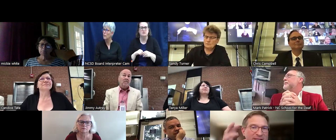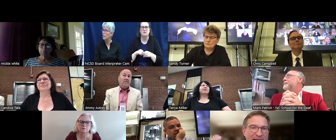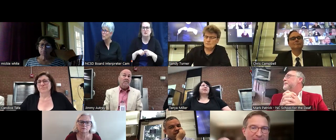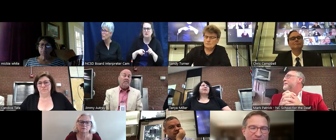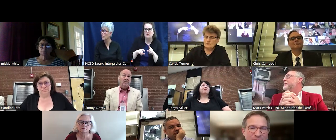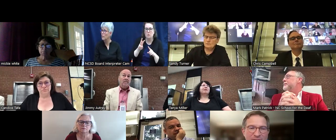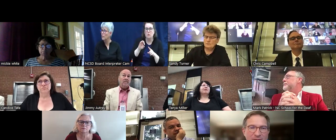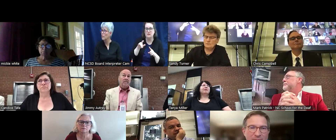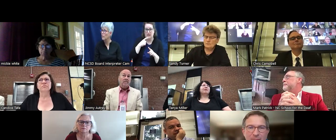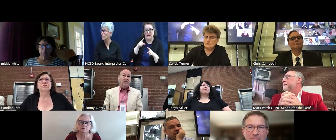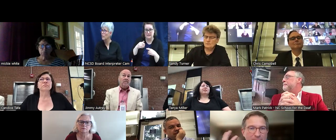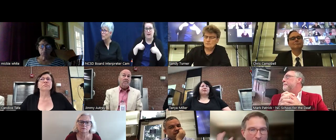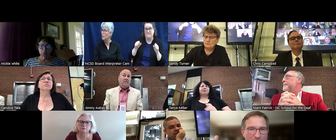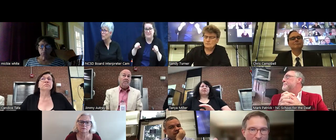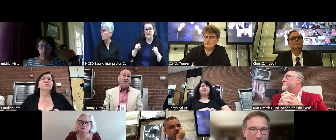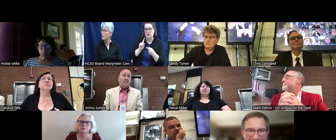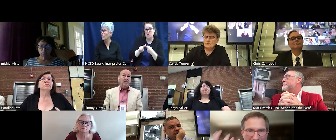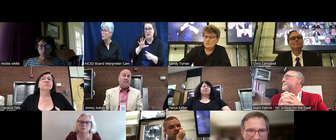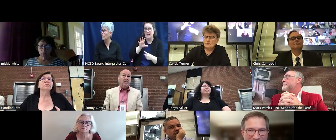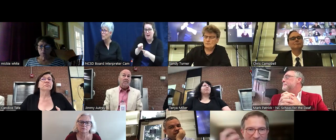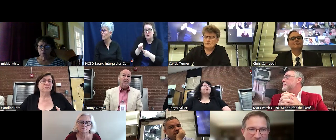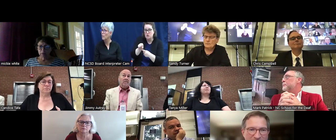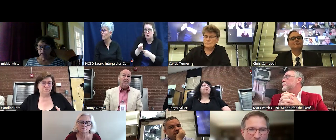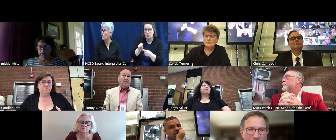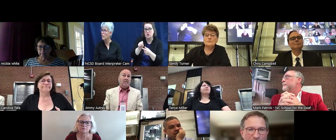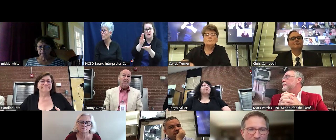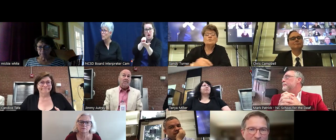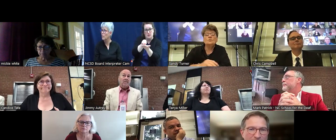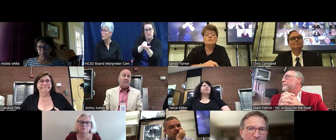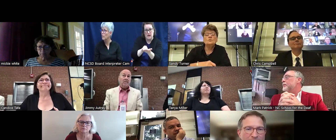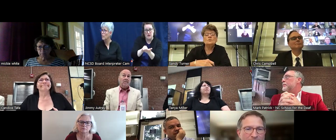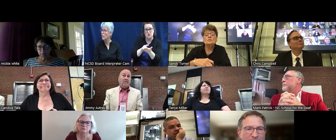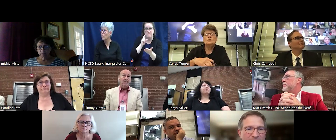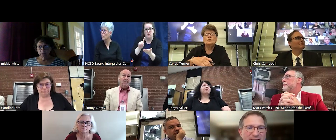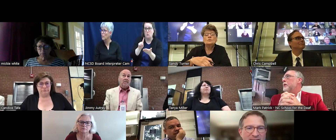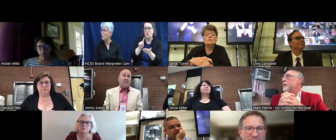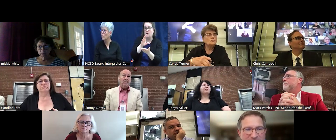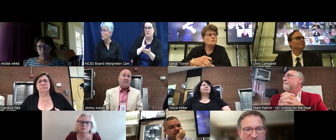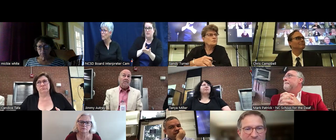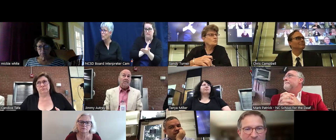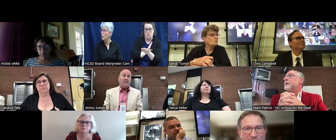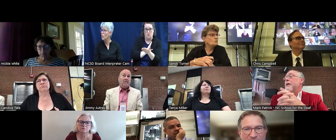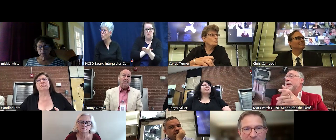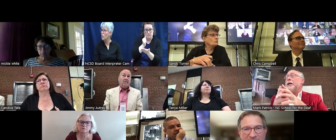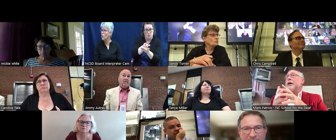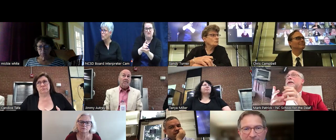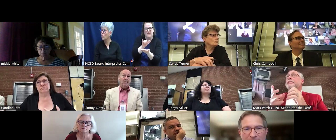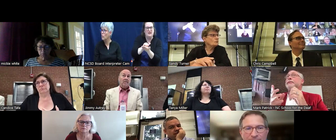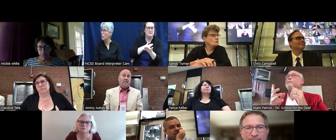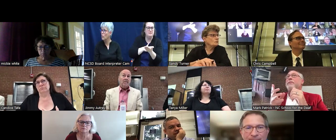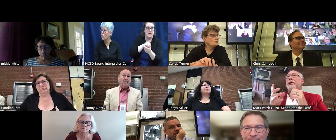ability to capture the documentation of the board approval. I guess that's the specific point I was